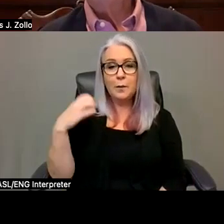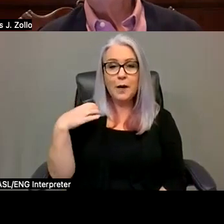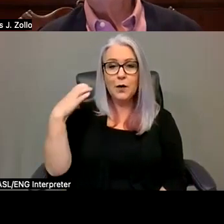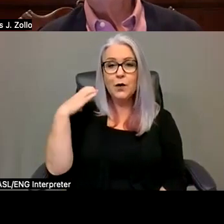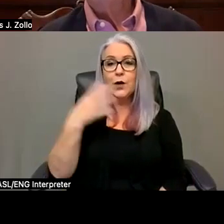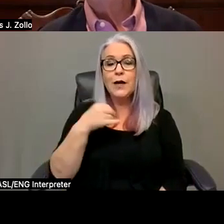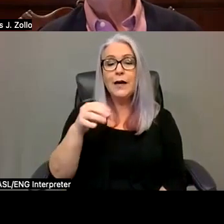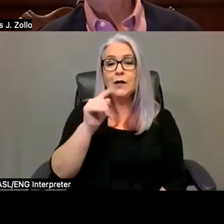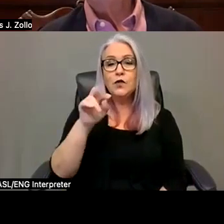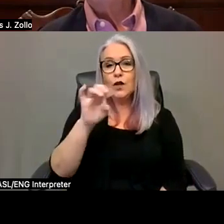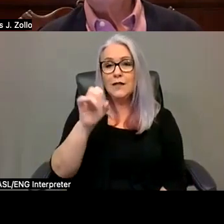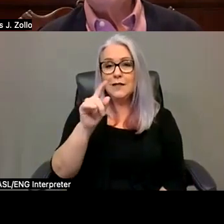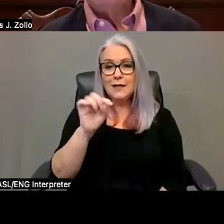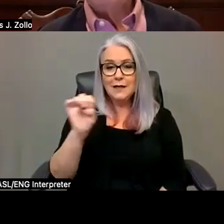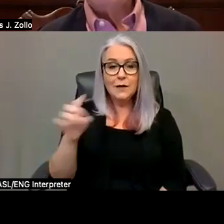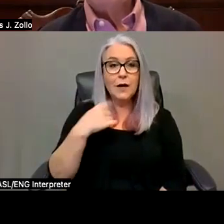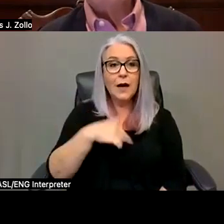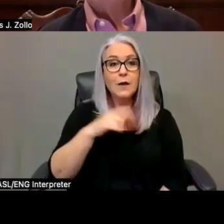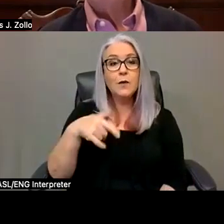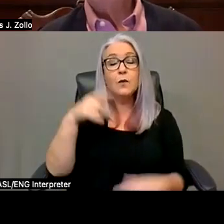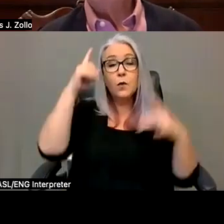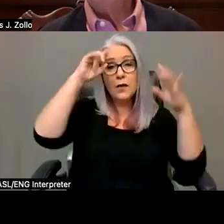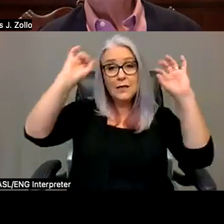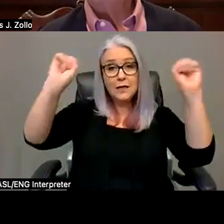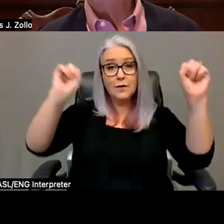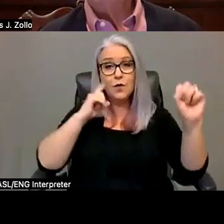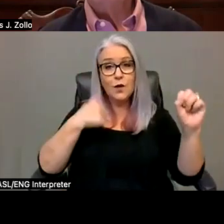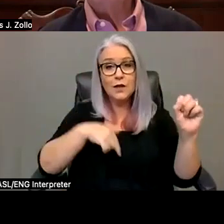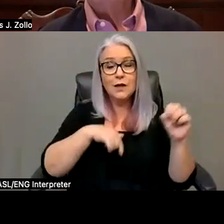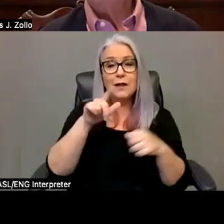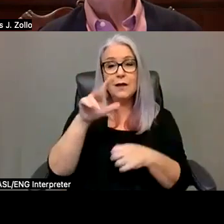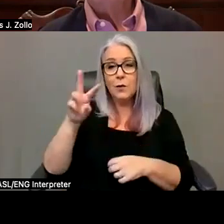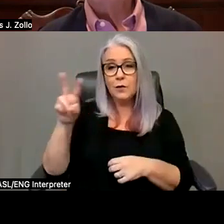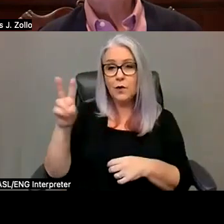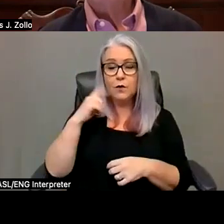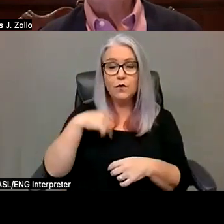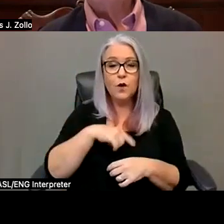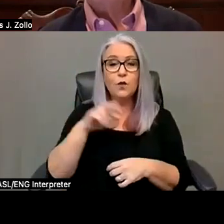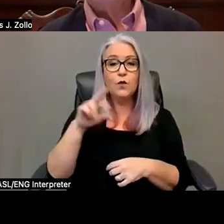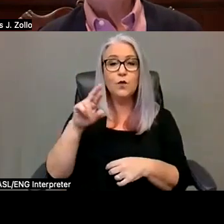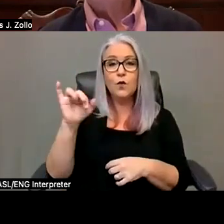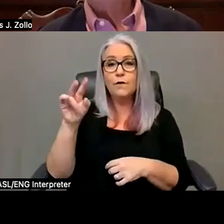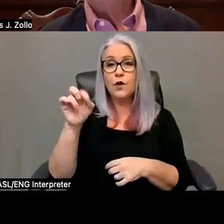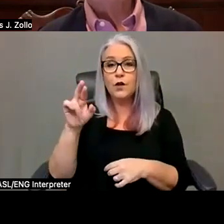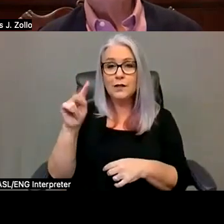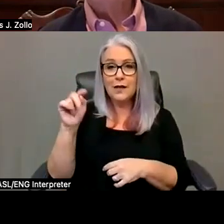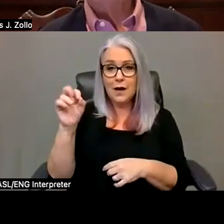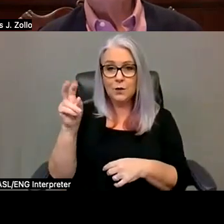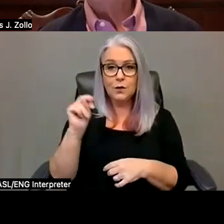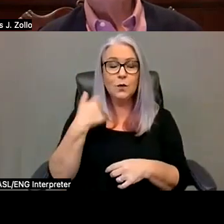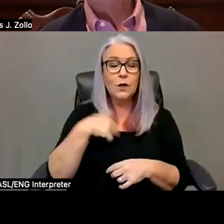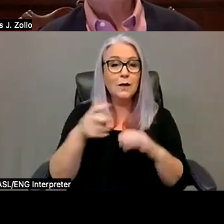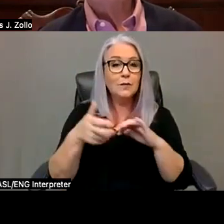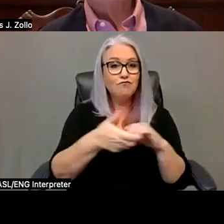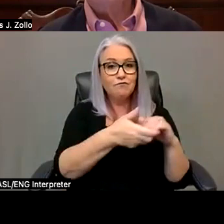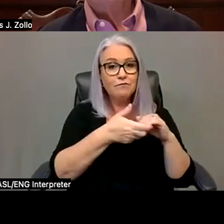Maggiato. I'm the president of the League of Women Voters of the Rivertowns. We're pleased to be partnering tonight with Disability Rights New